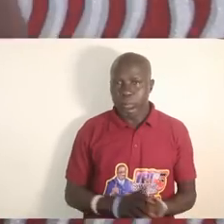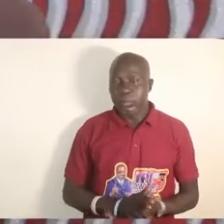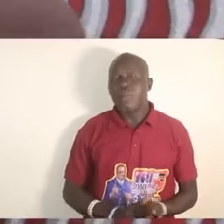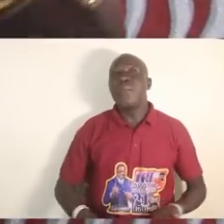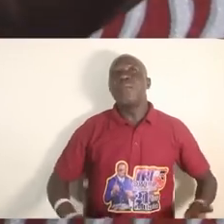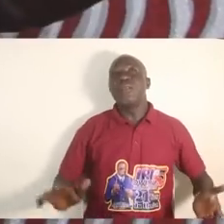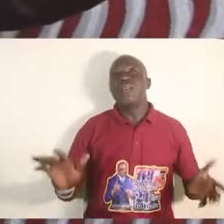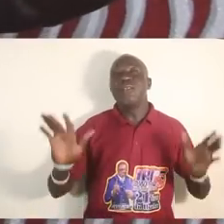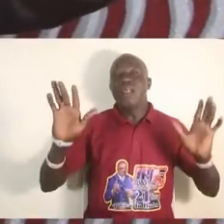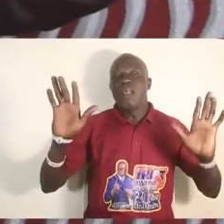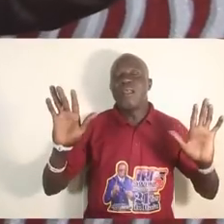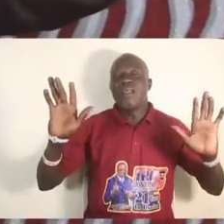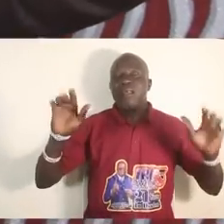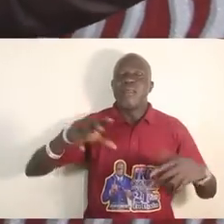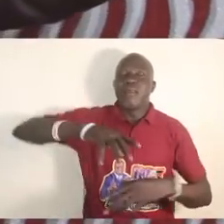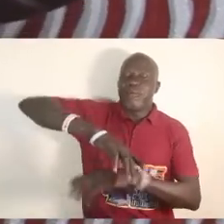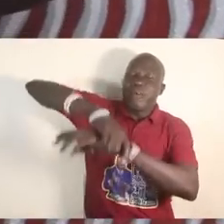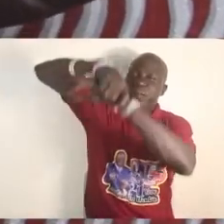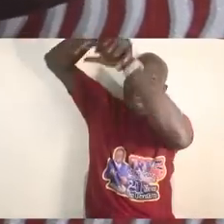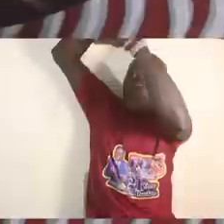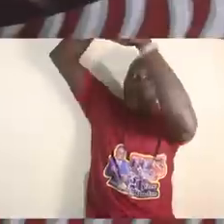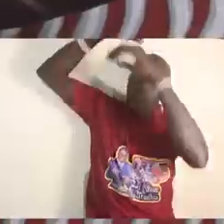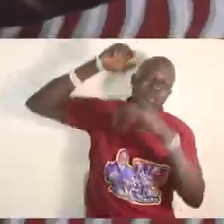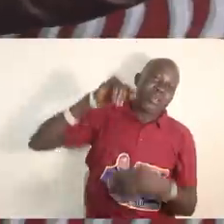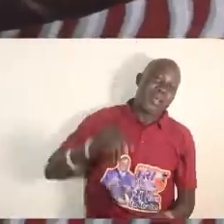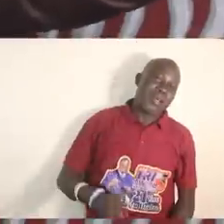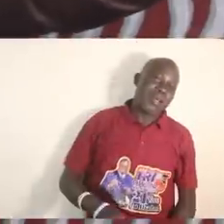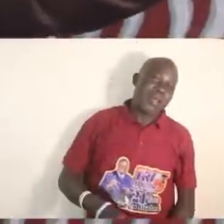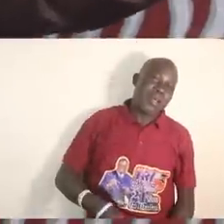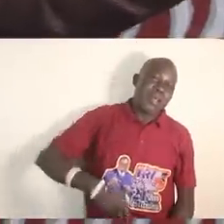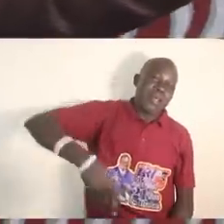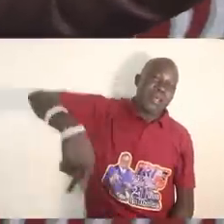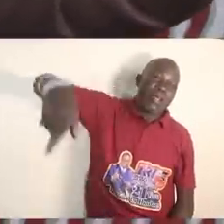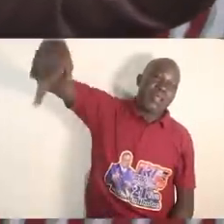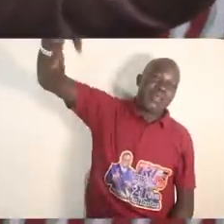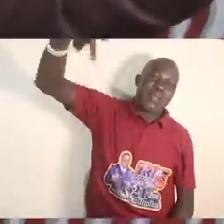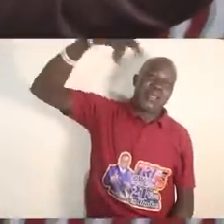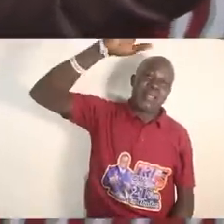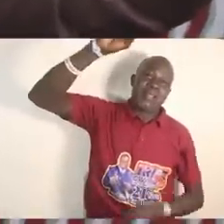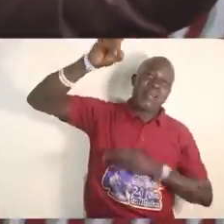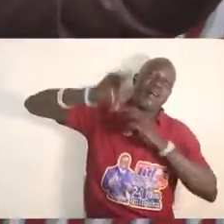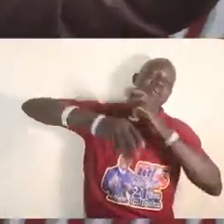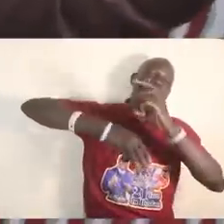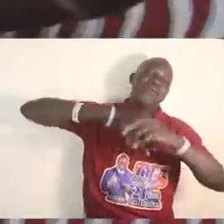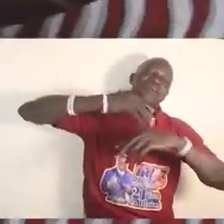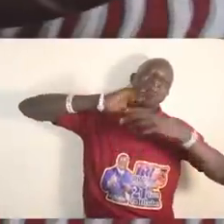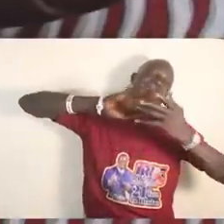baba gbe mi dide fawe lowo soke inga jaye